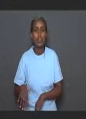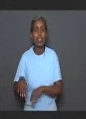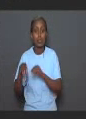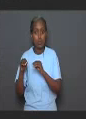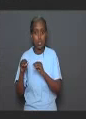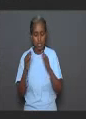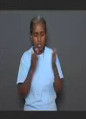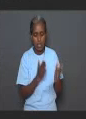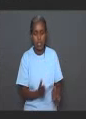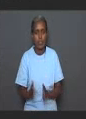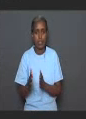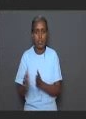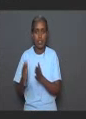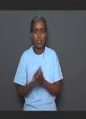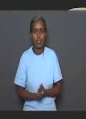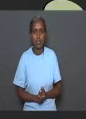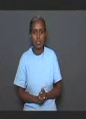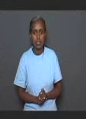Students, let's get ready.